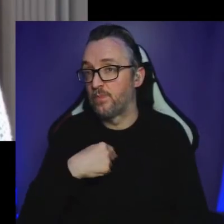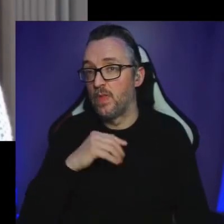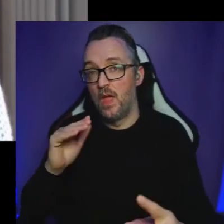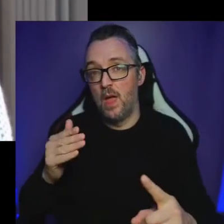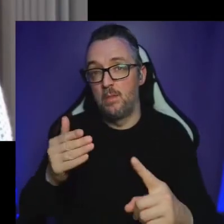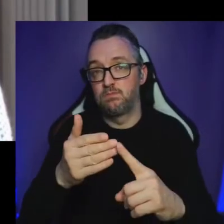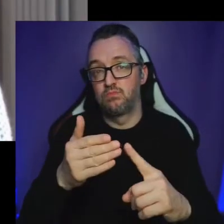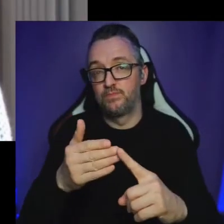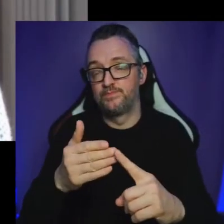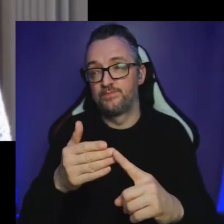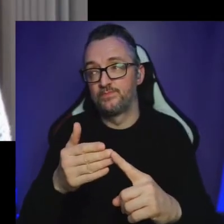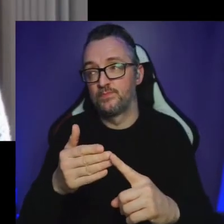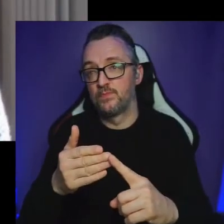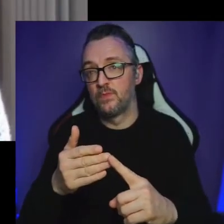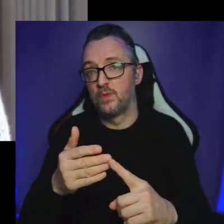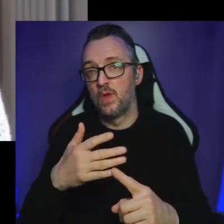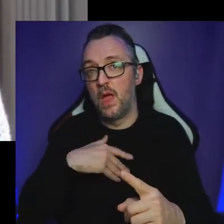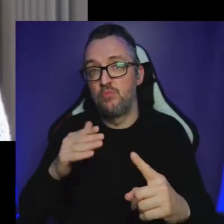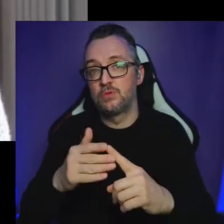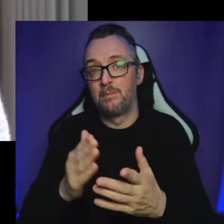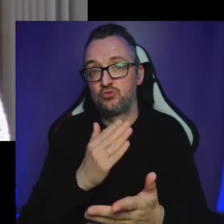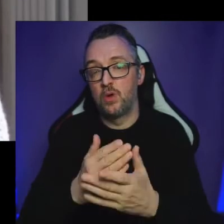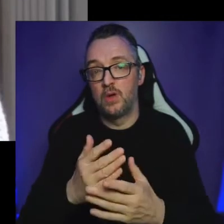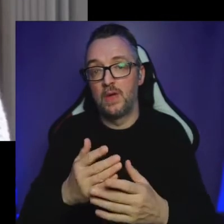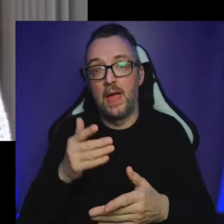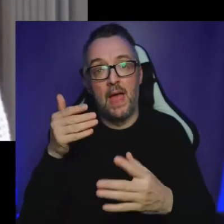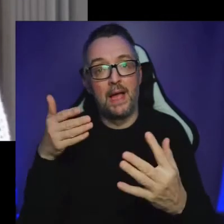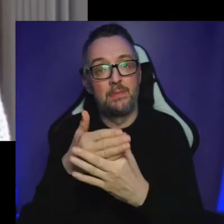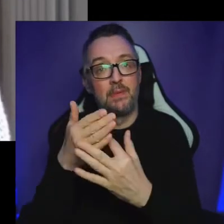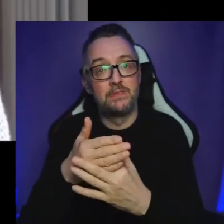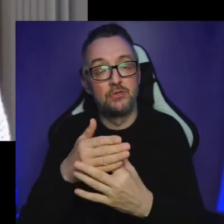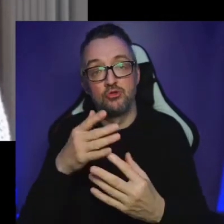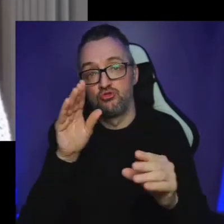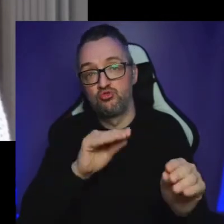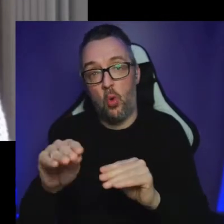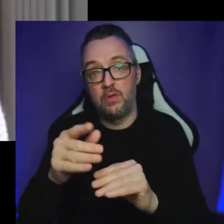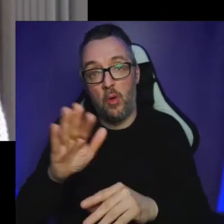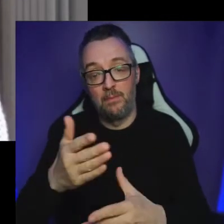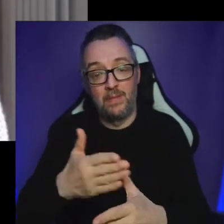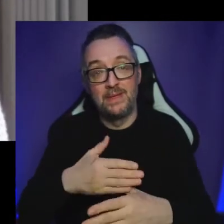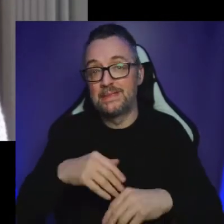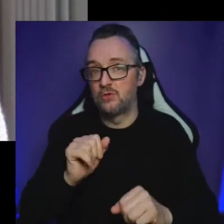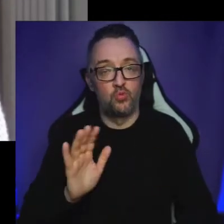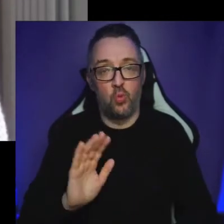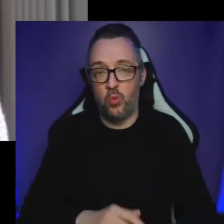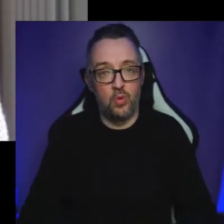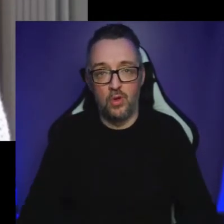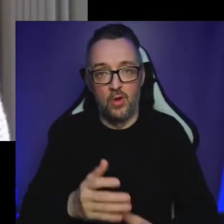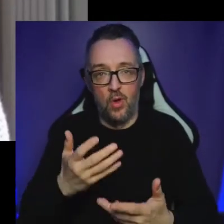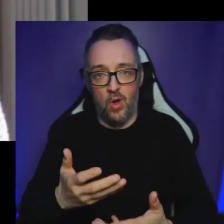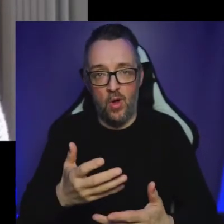approach to ensuring that accessibility is taught and assessed from an early stage in all of our design and